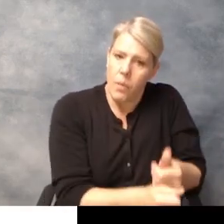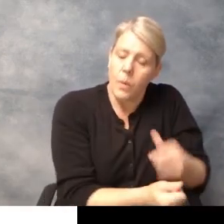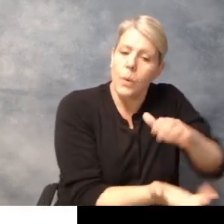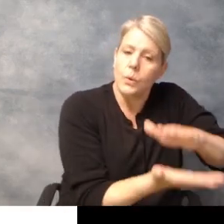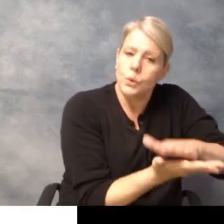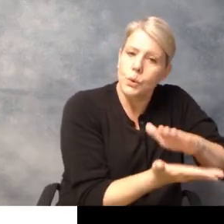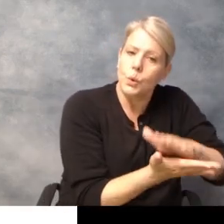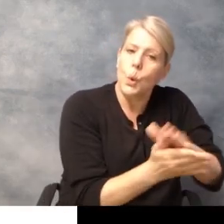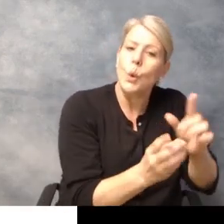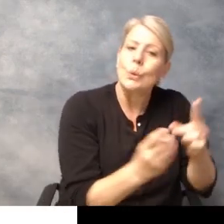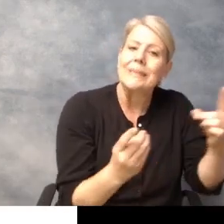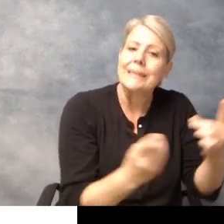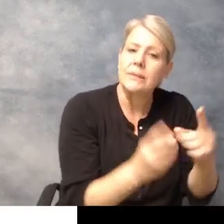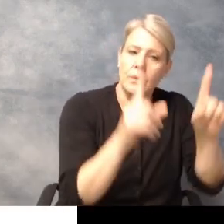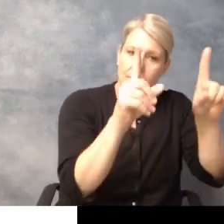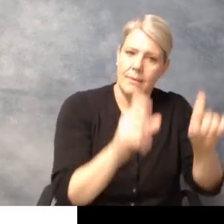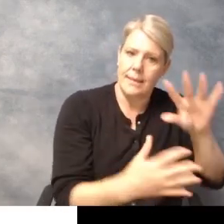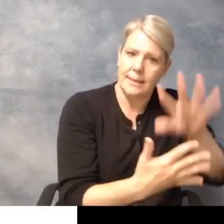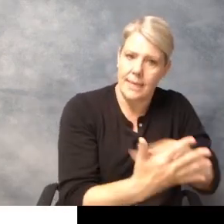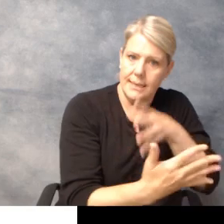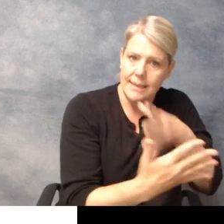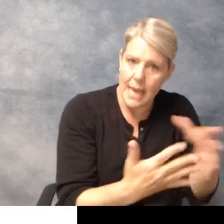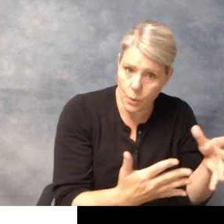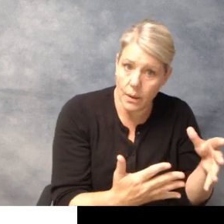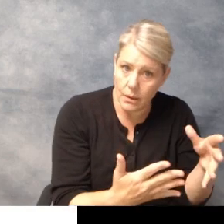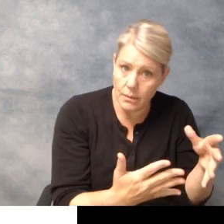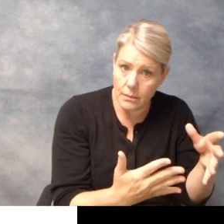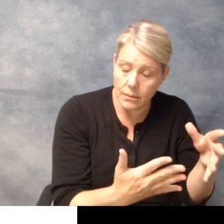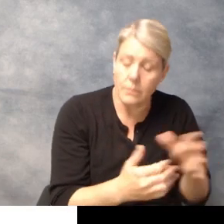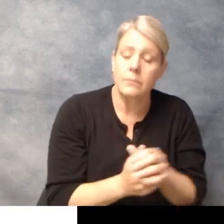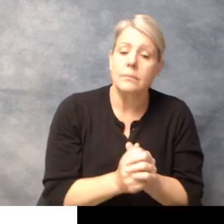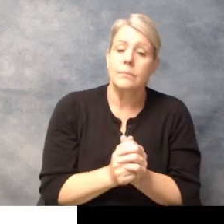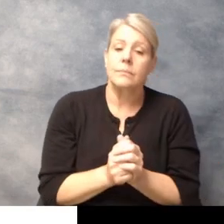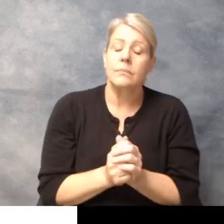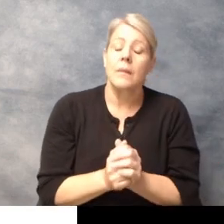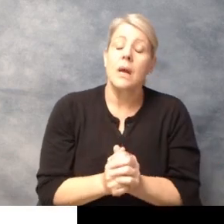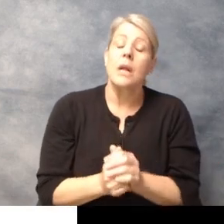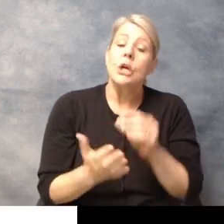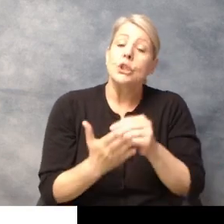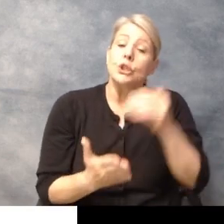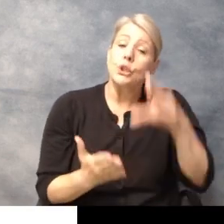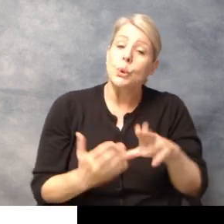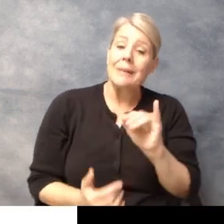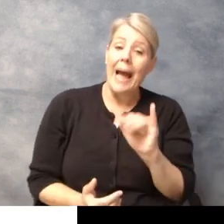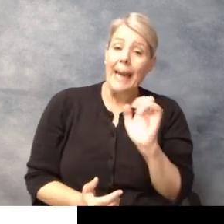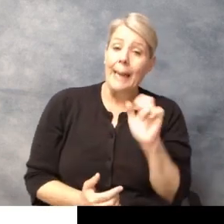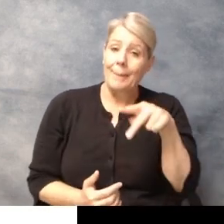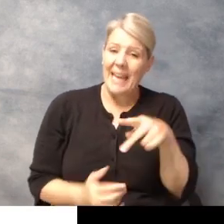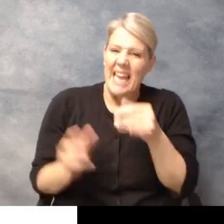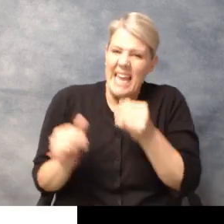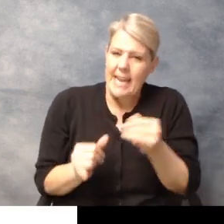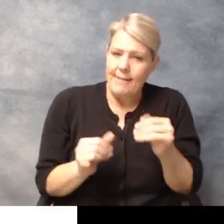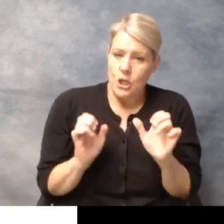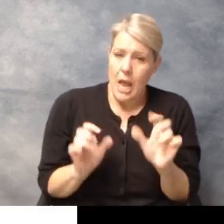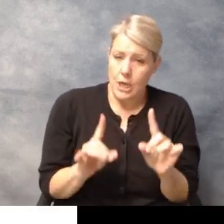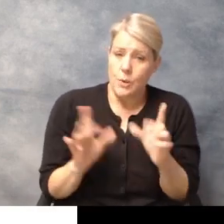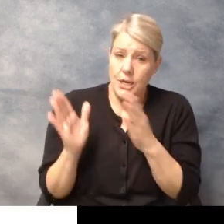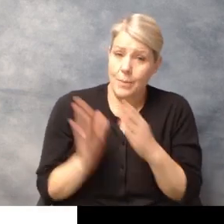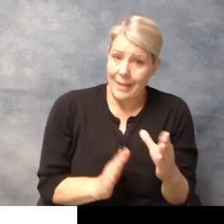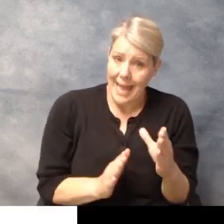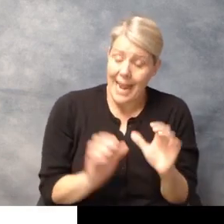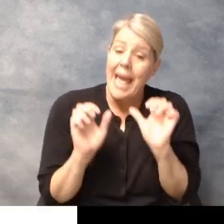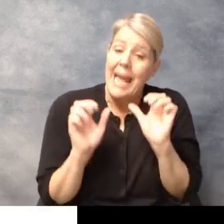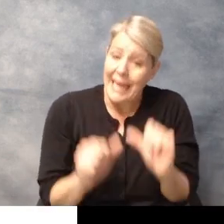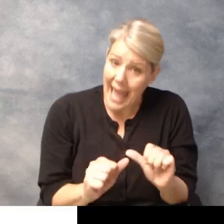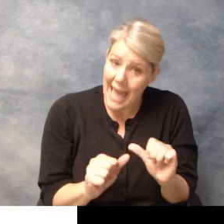district testing schedule. A student's individual education program, or IEP, can include extended